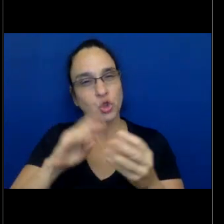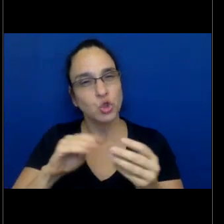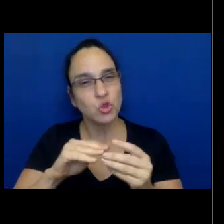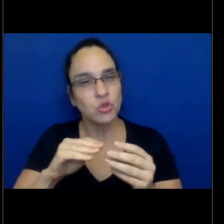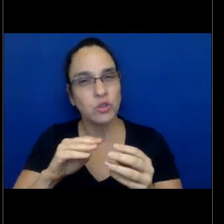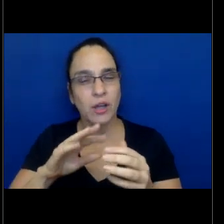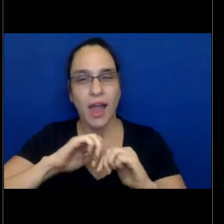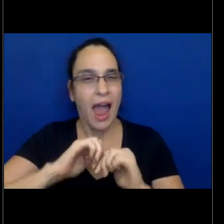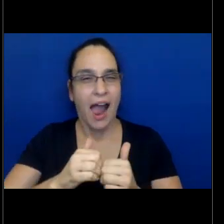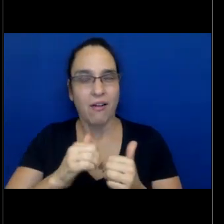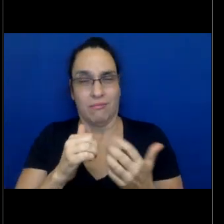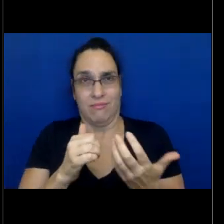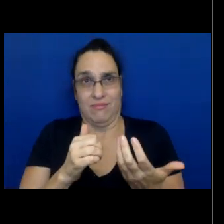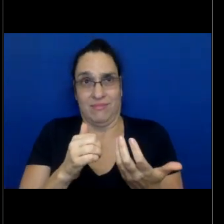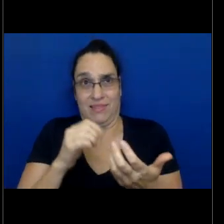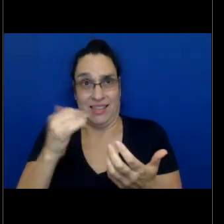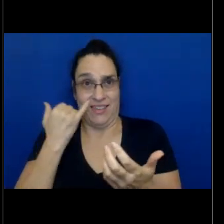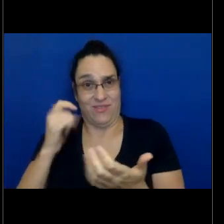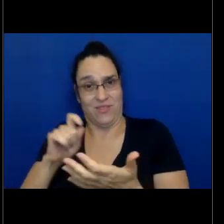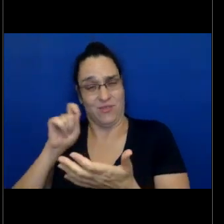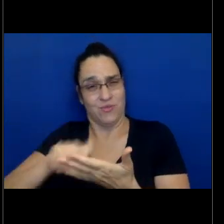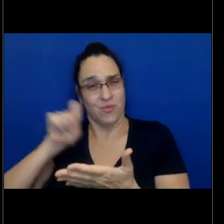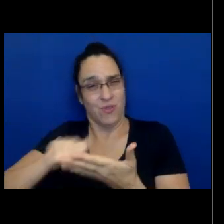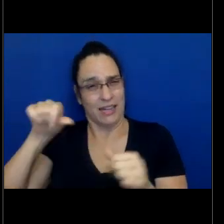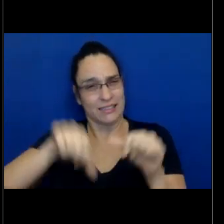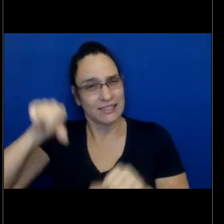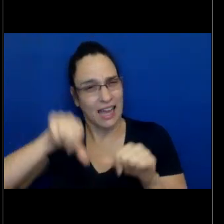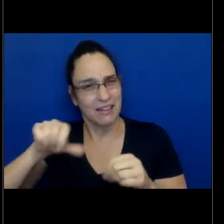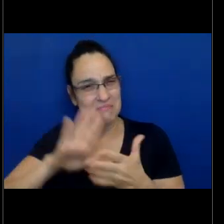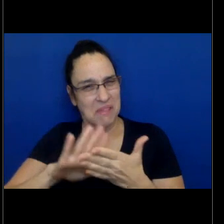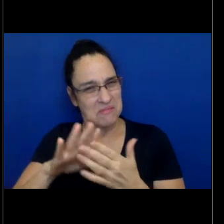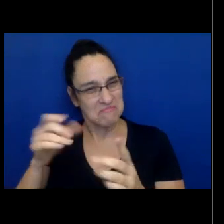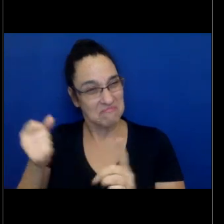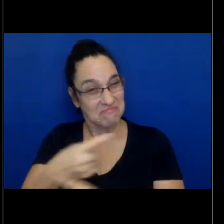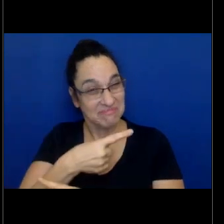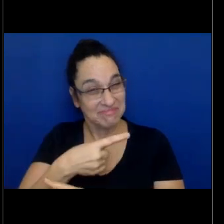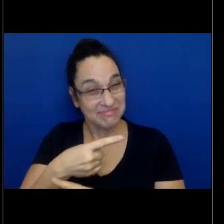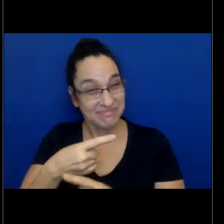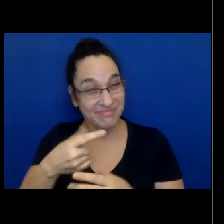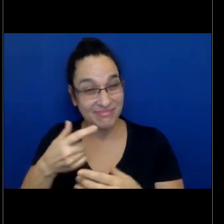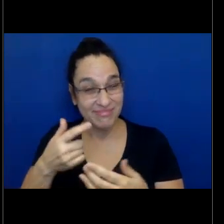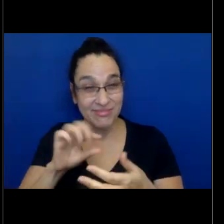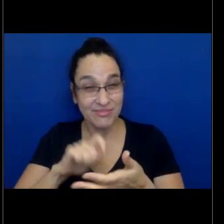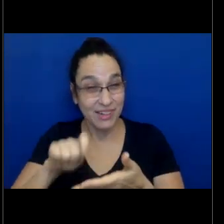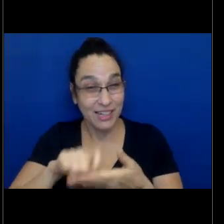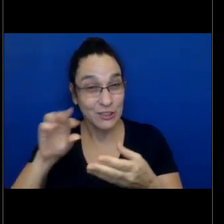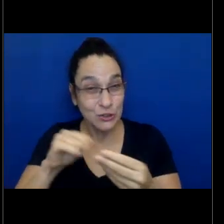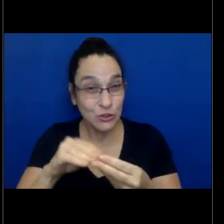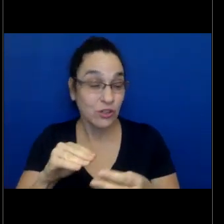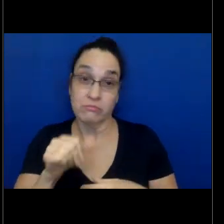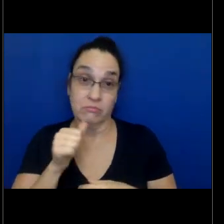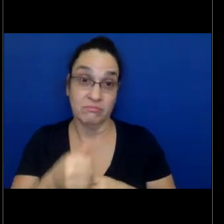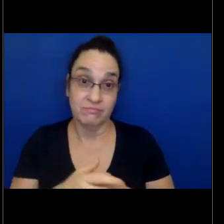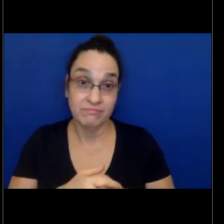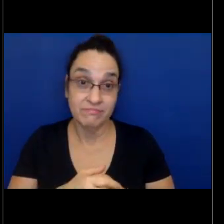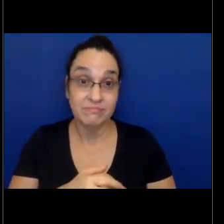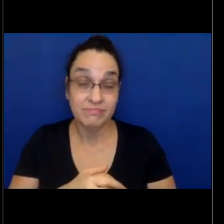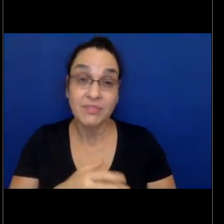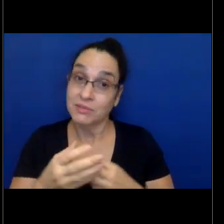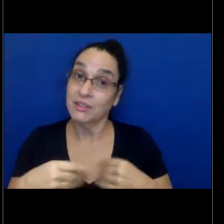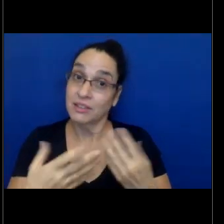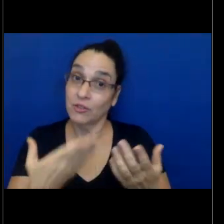scientific papers? So here I would point you to another great example. This is